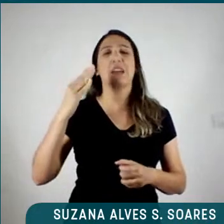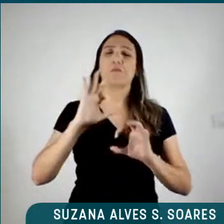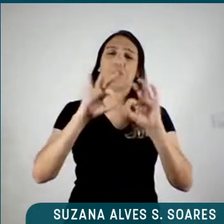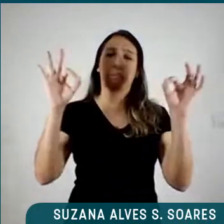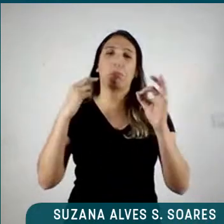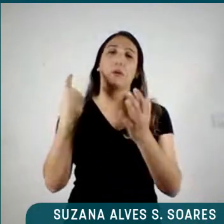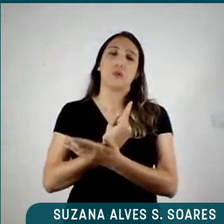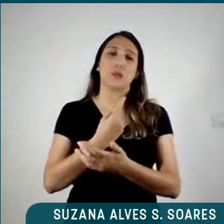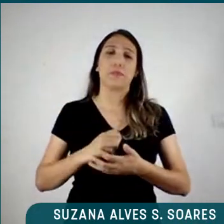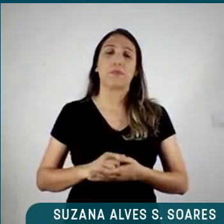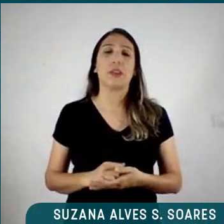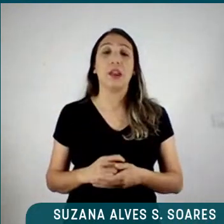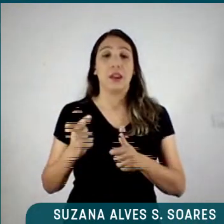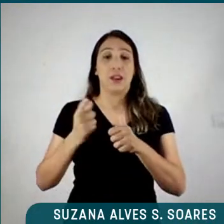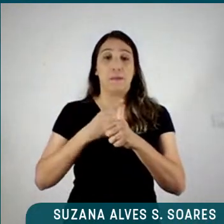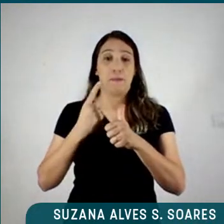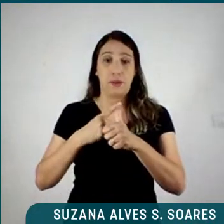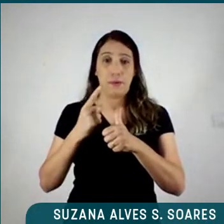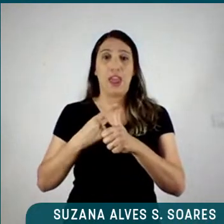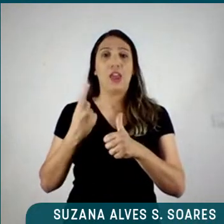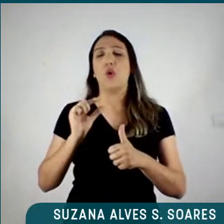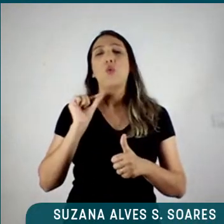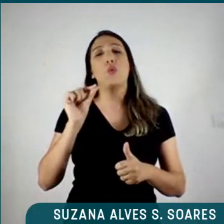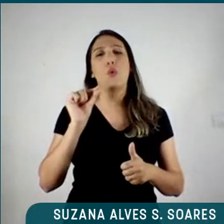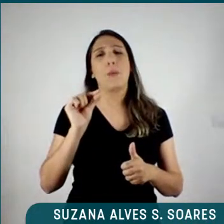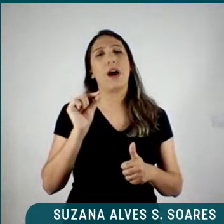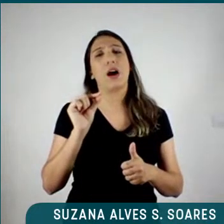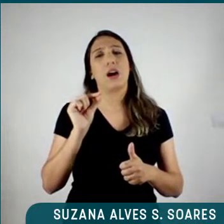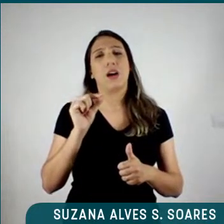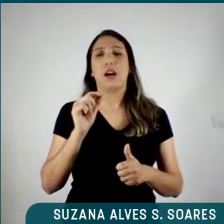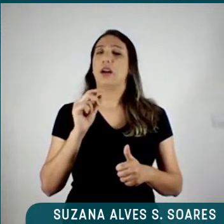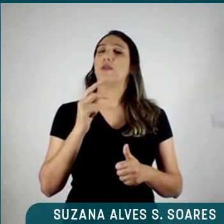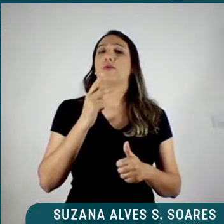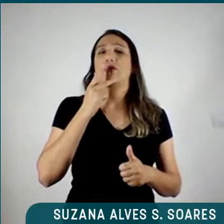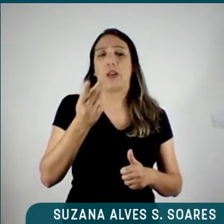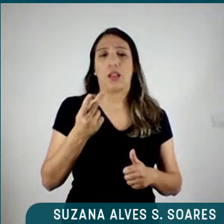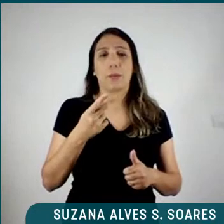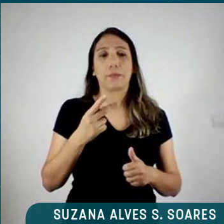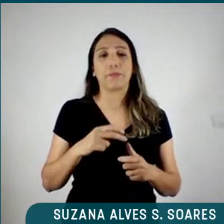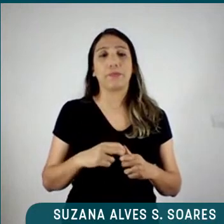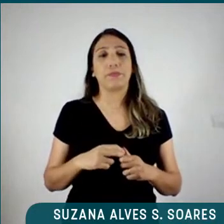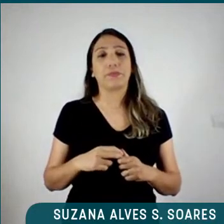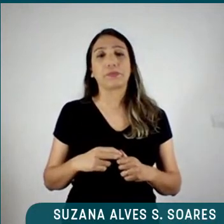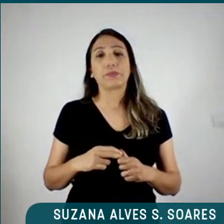politics? Marina, this is an excellent question. Um,